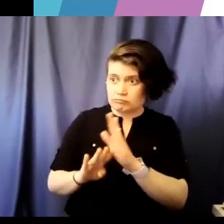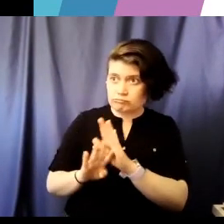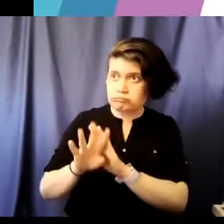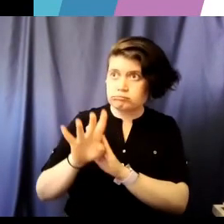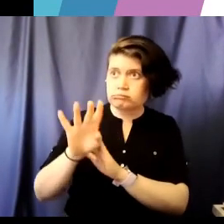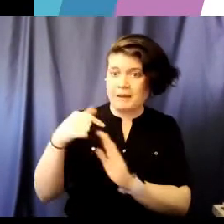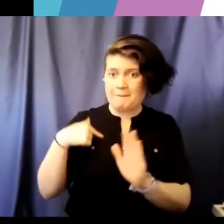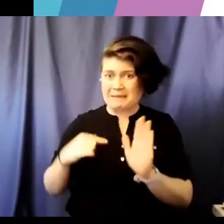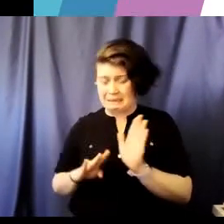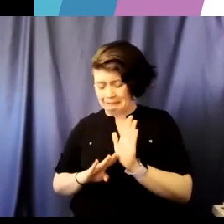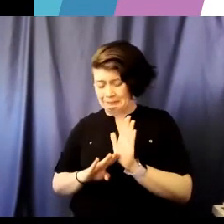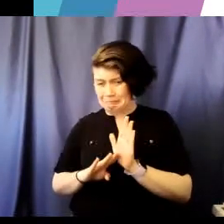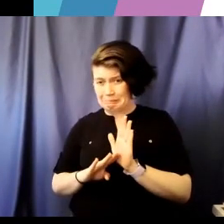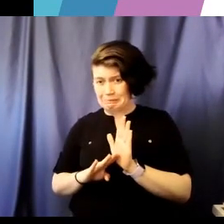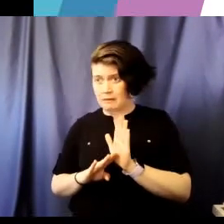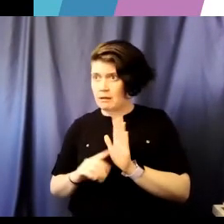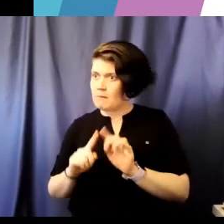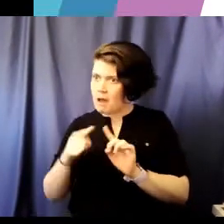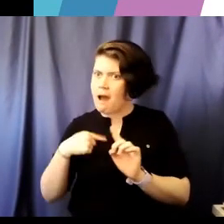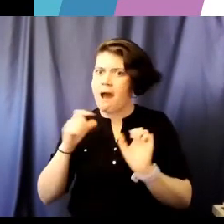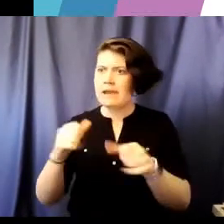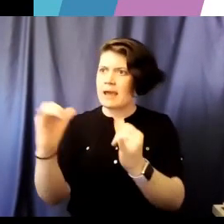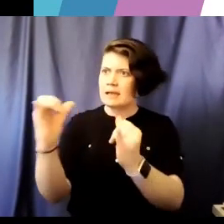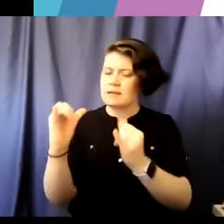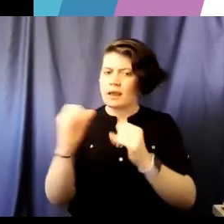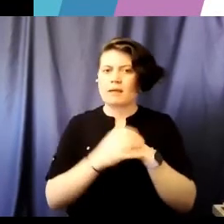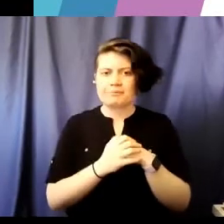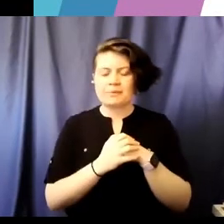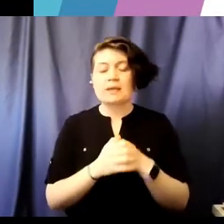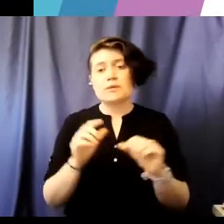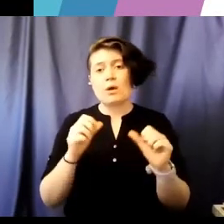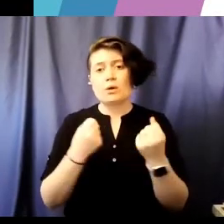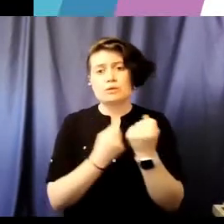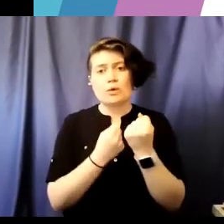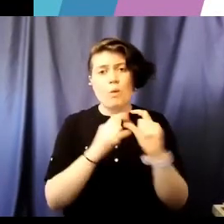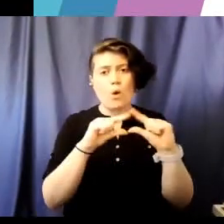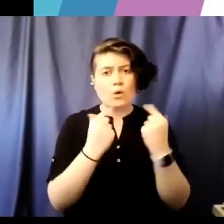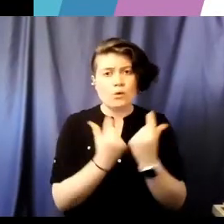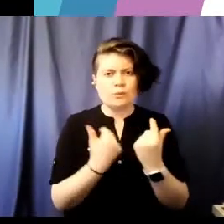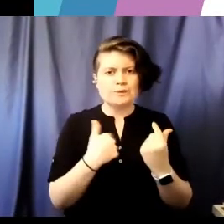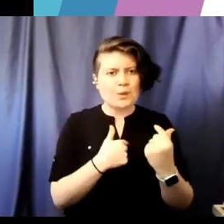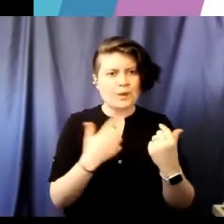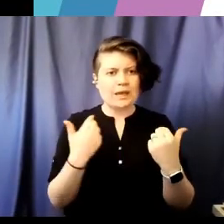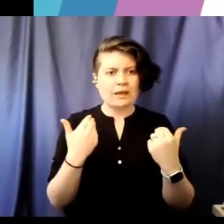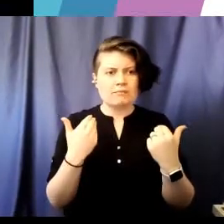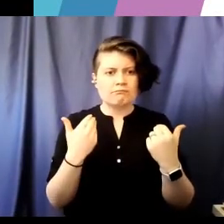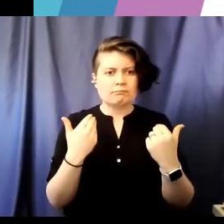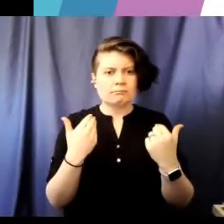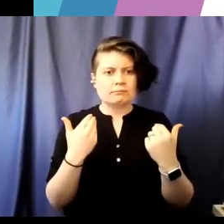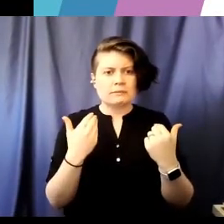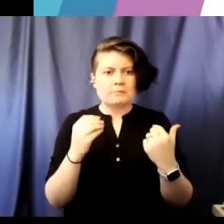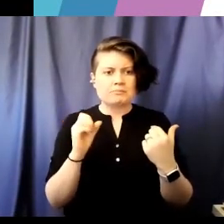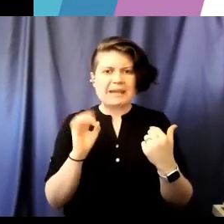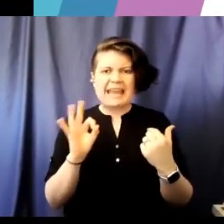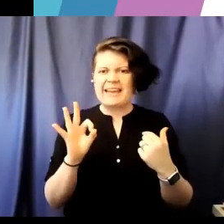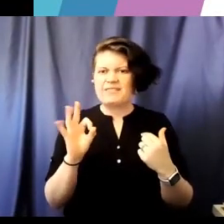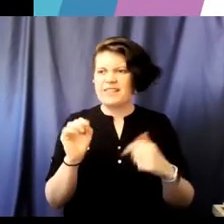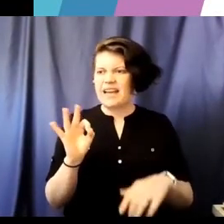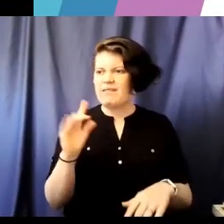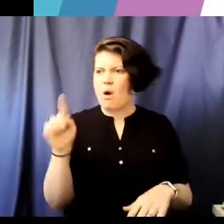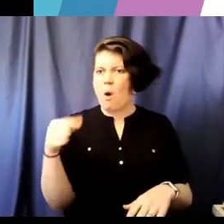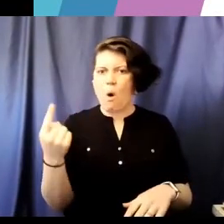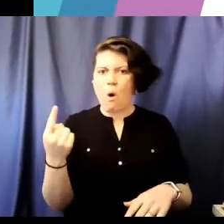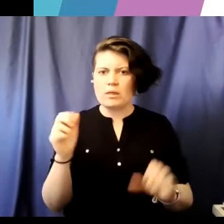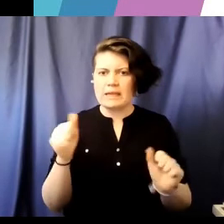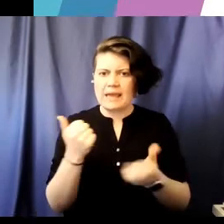do matter, even if they might not have all of these tangible things, even if it's only able